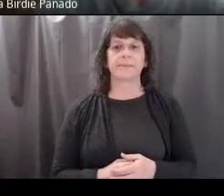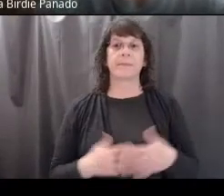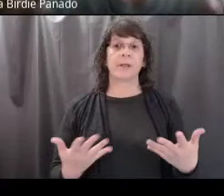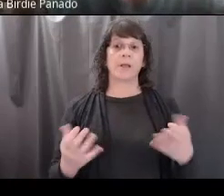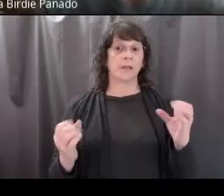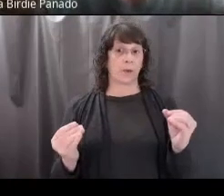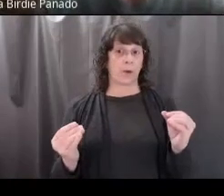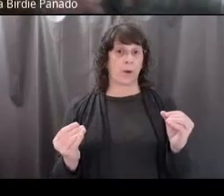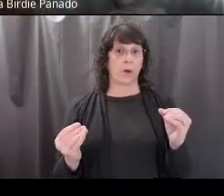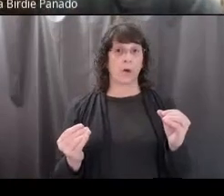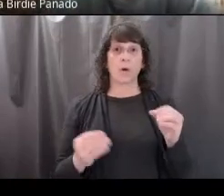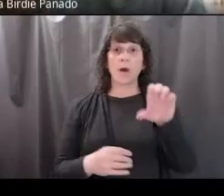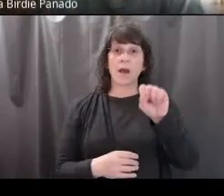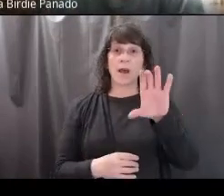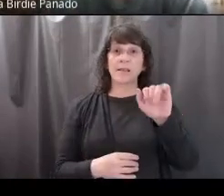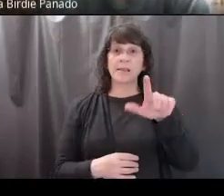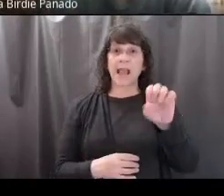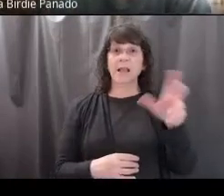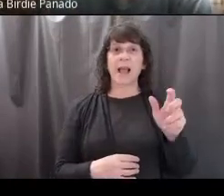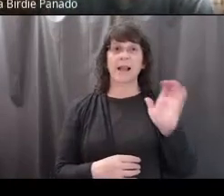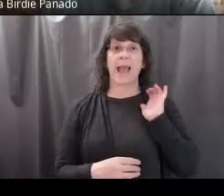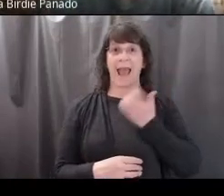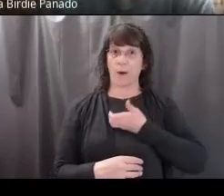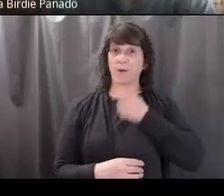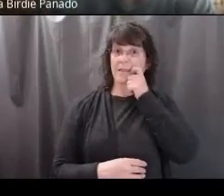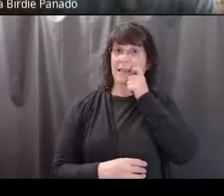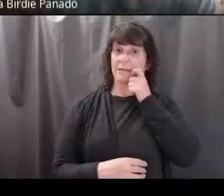So it acts much like our thick skin on our body.